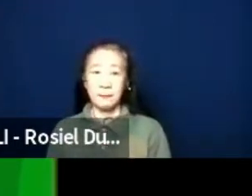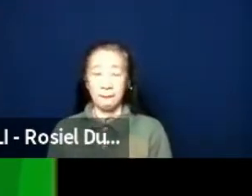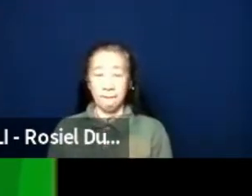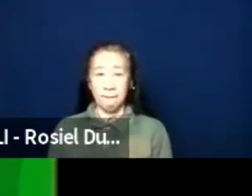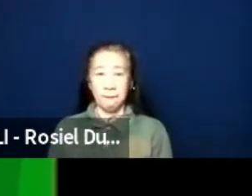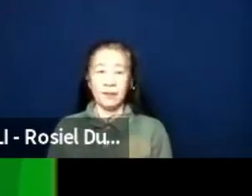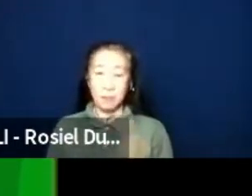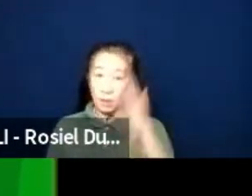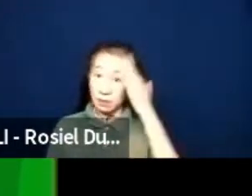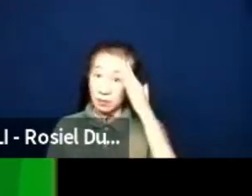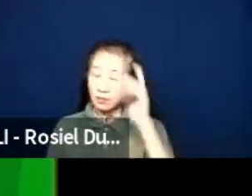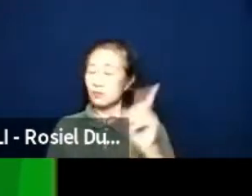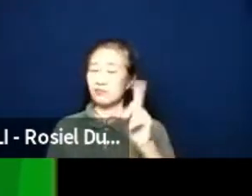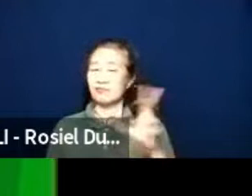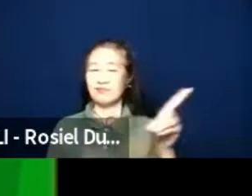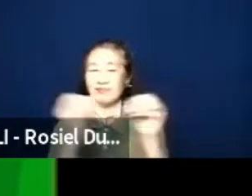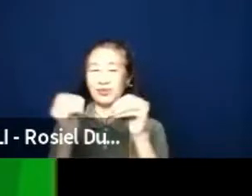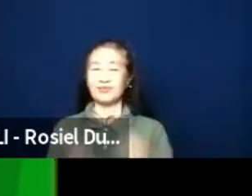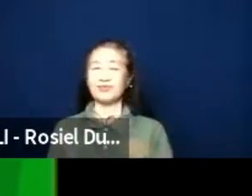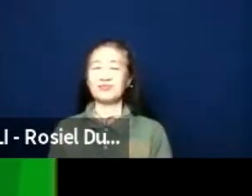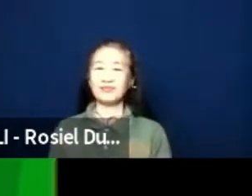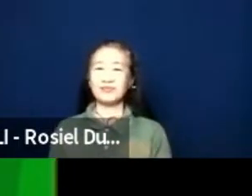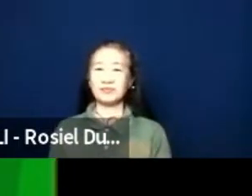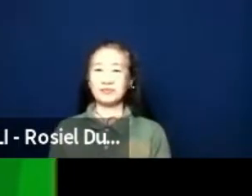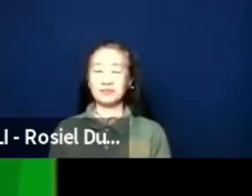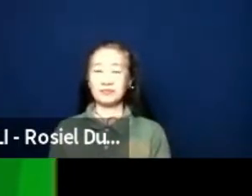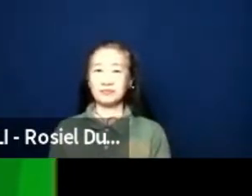CPR, they know what to do.